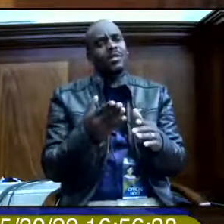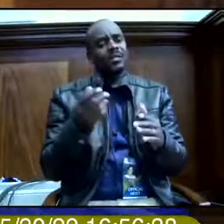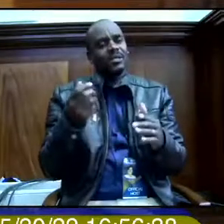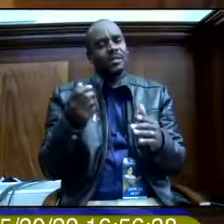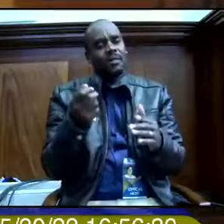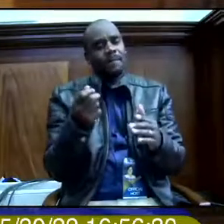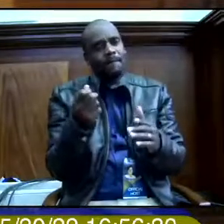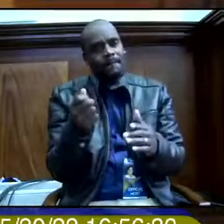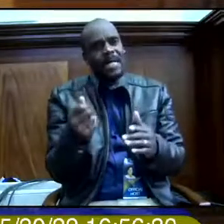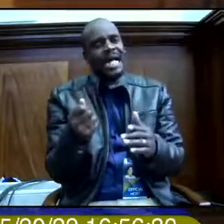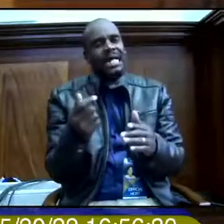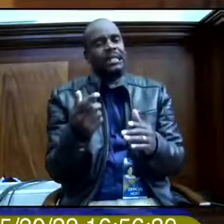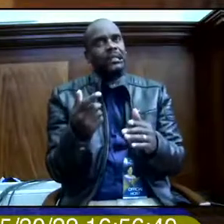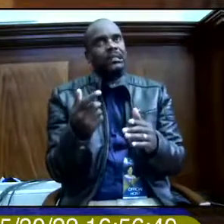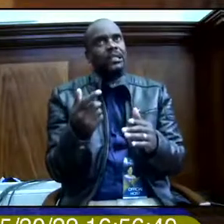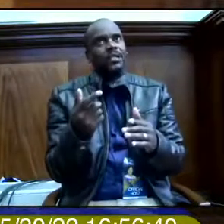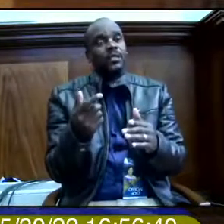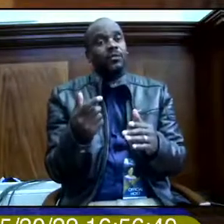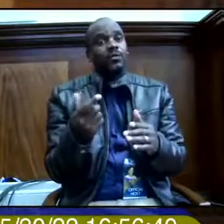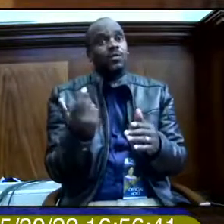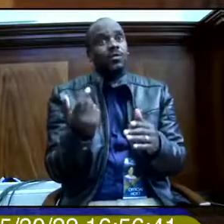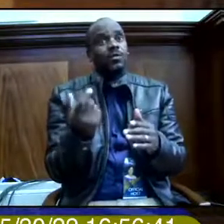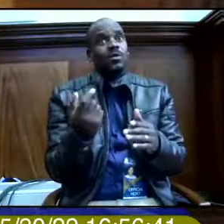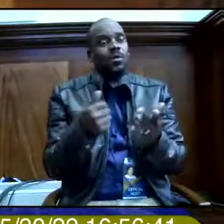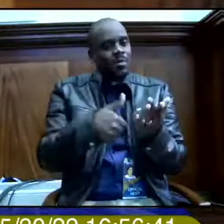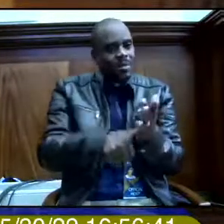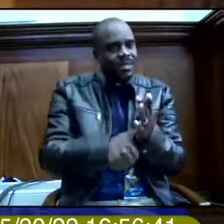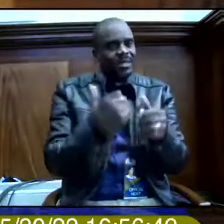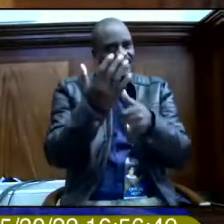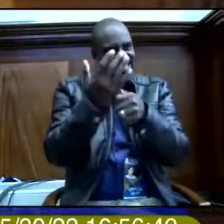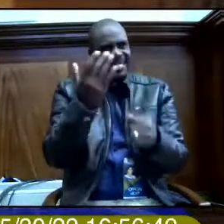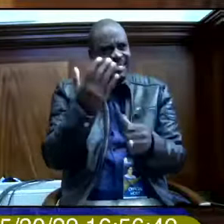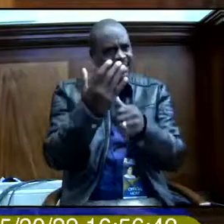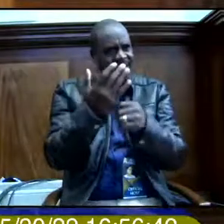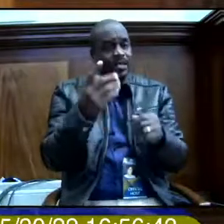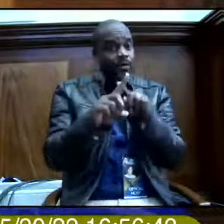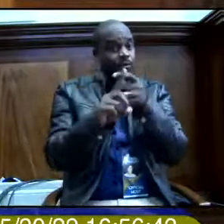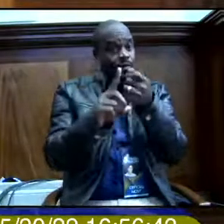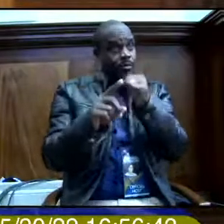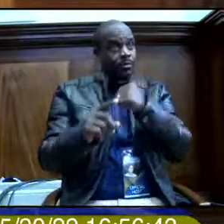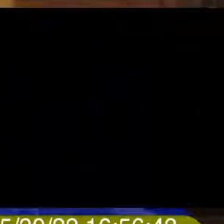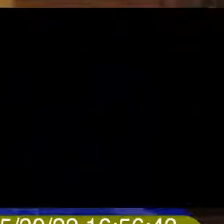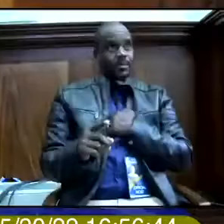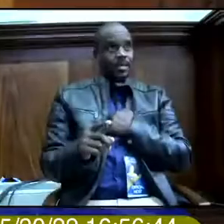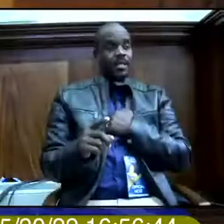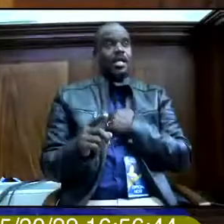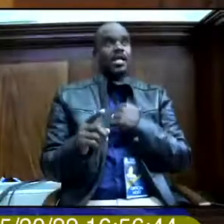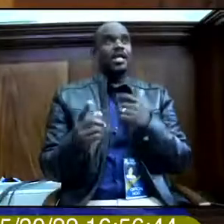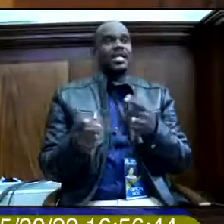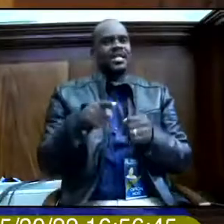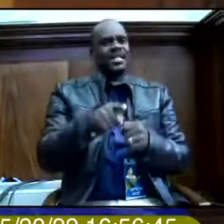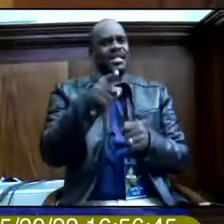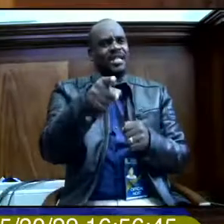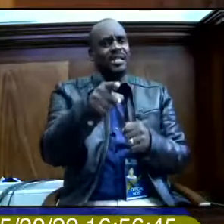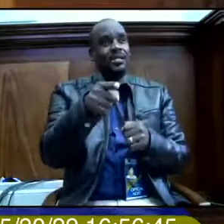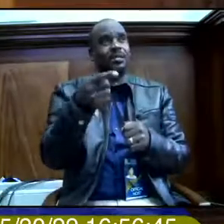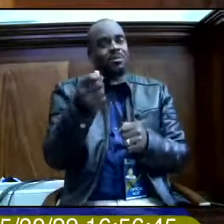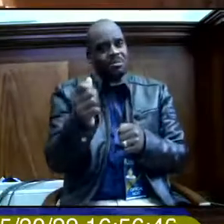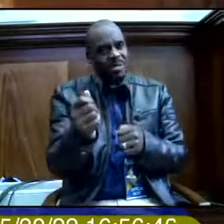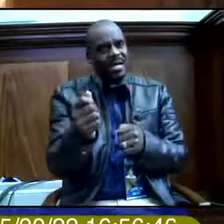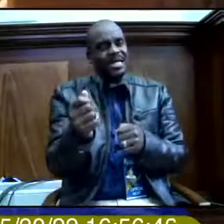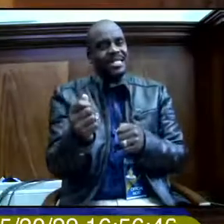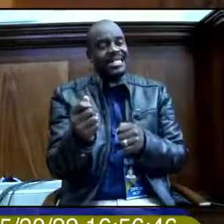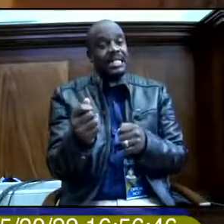pension is deducted for me and is taken to a pension when it gets there that money gets